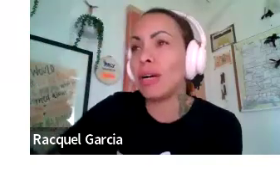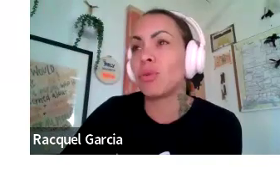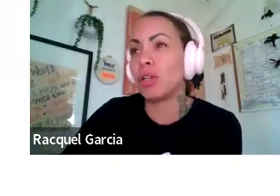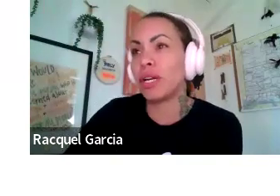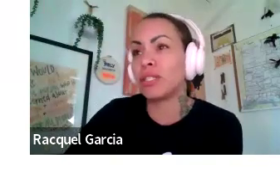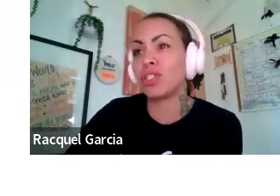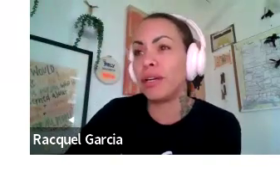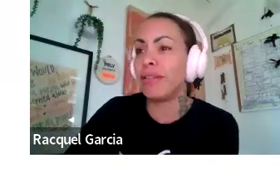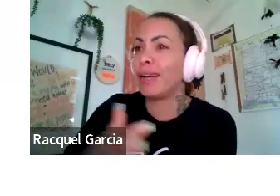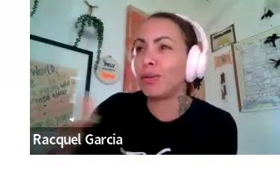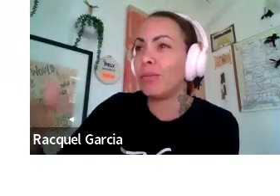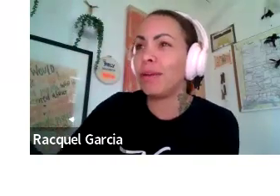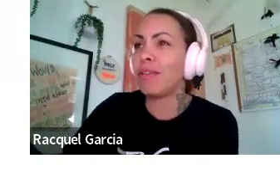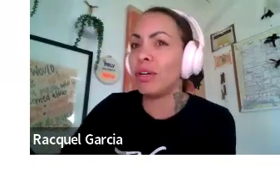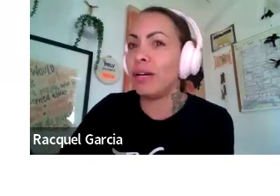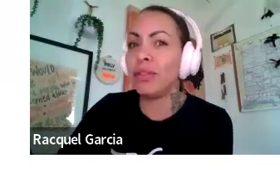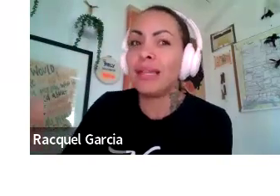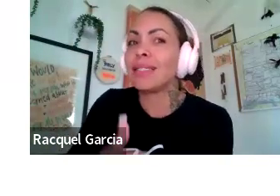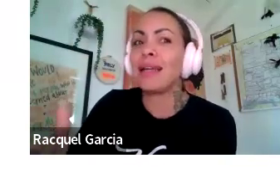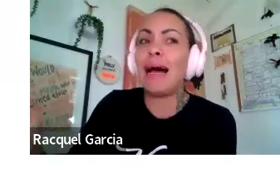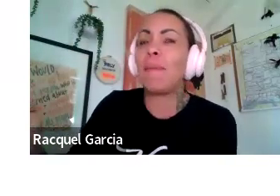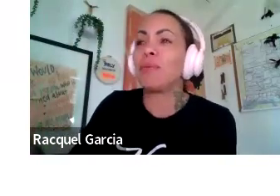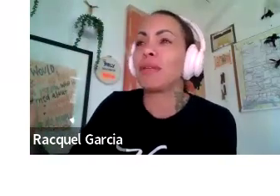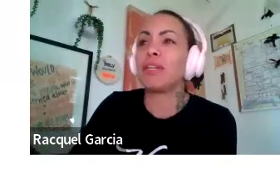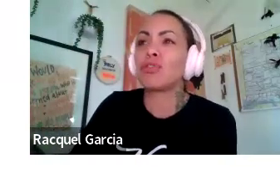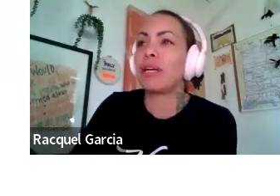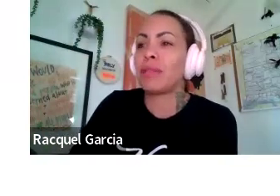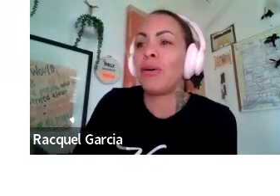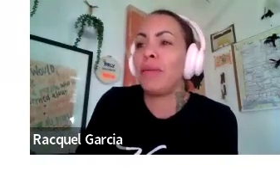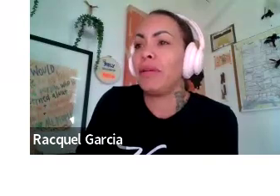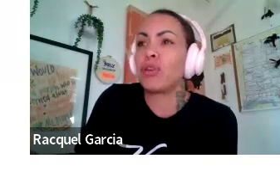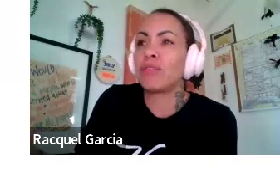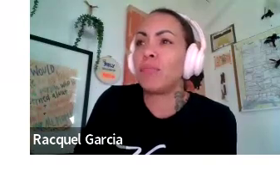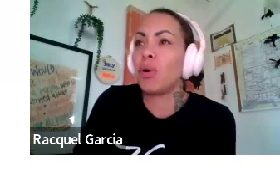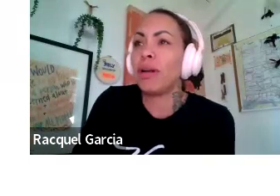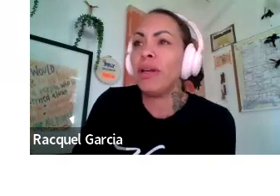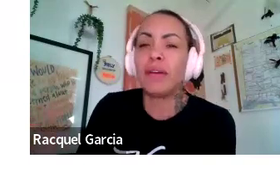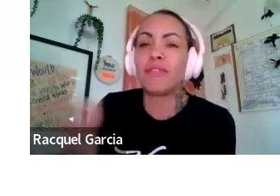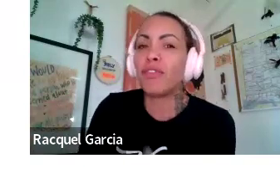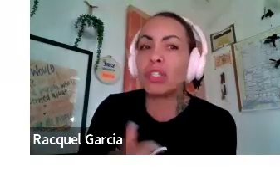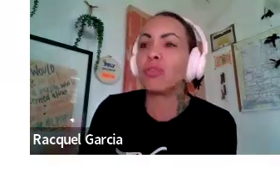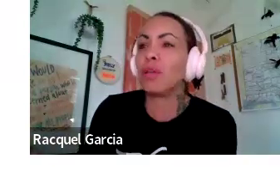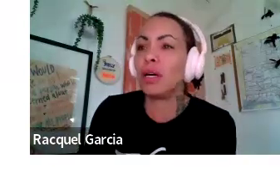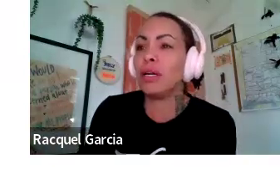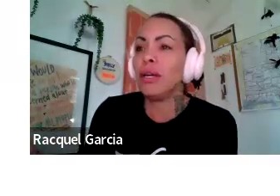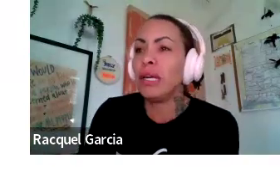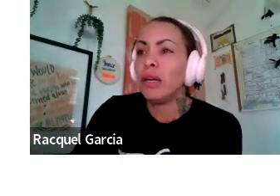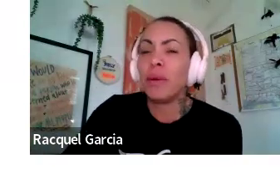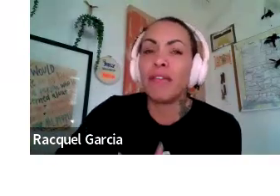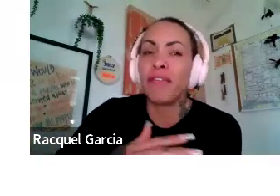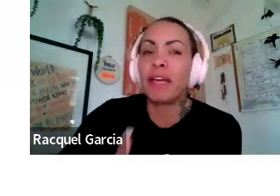desired outcomes we're all trying to achieve, that equitable behavioral health, that doesn't happen with without administrative support. And for far too